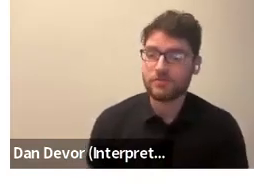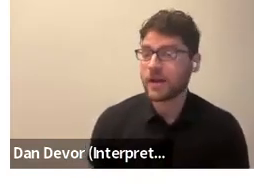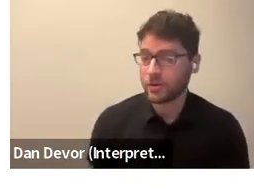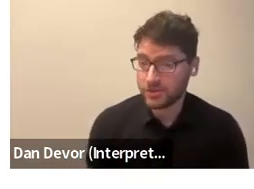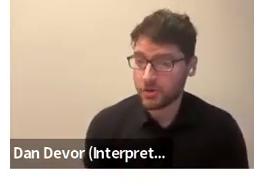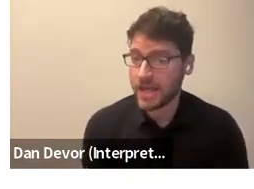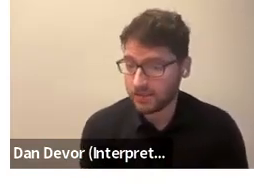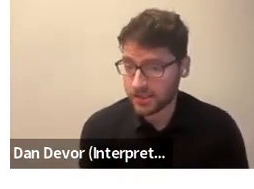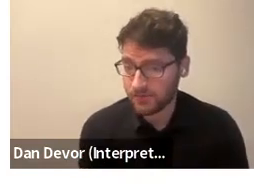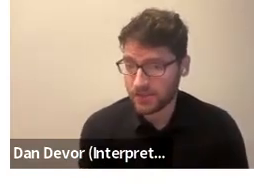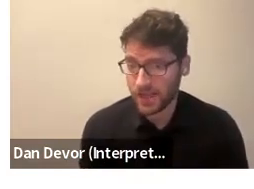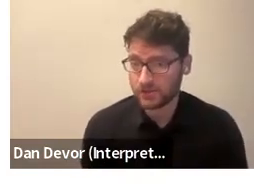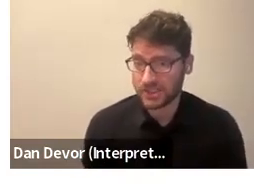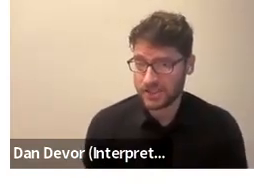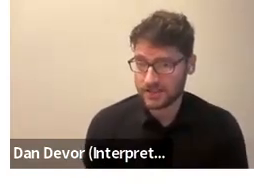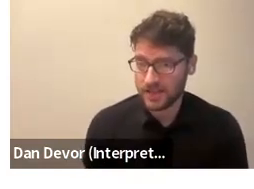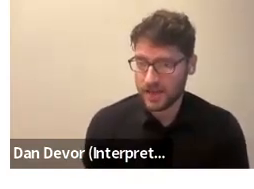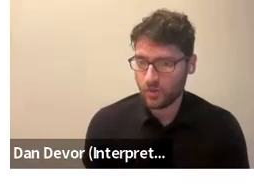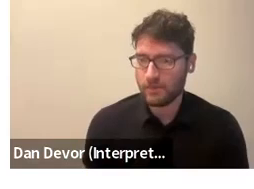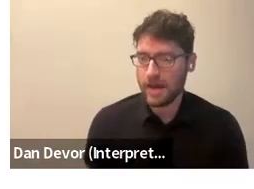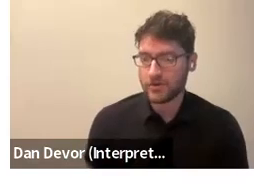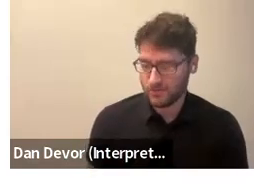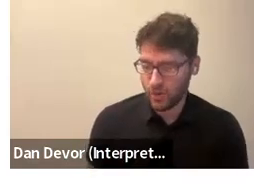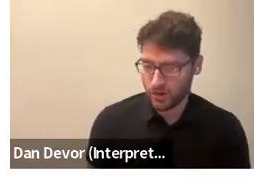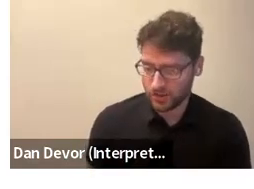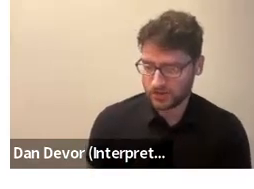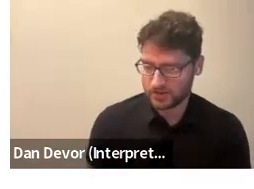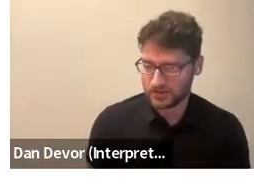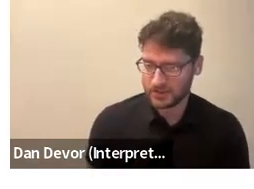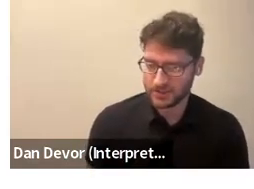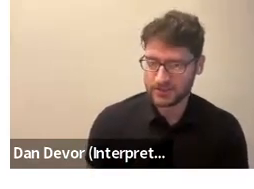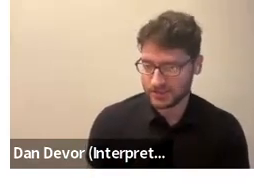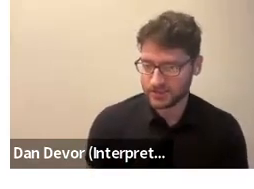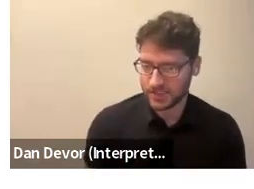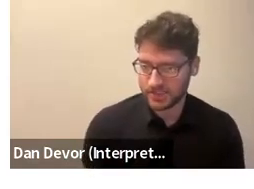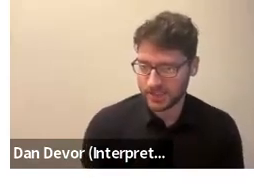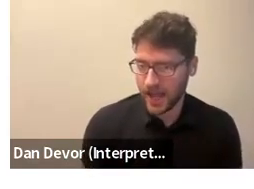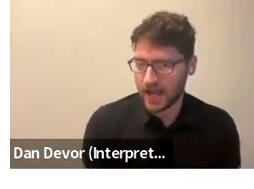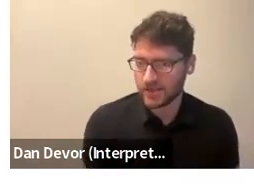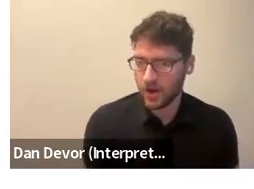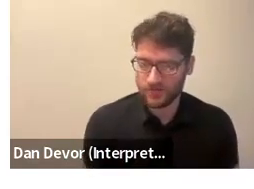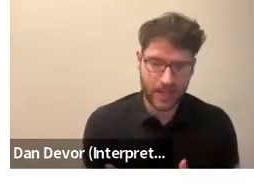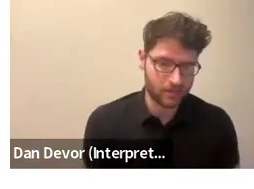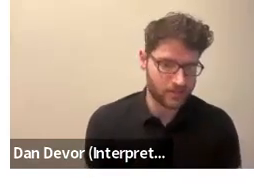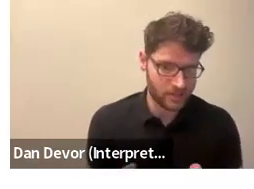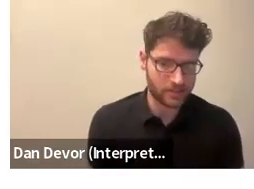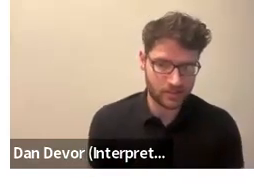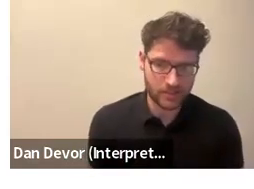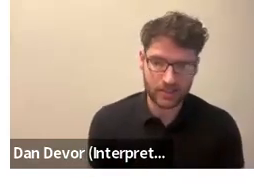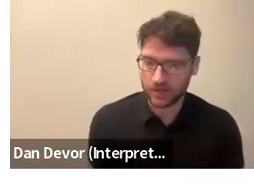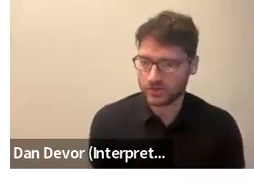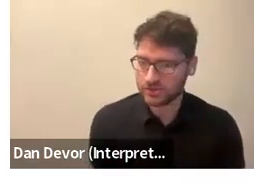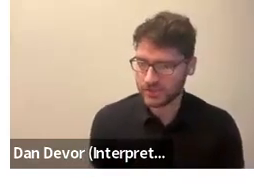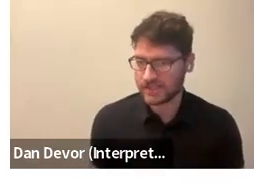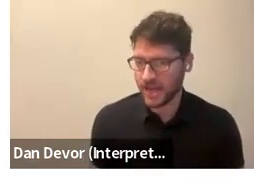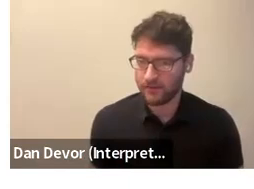it doesn't matter what the modality of the language is. What matters more is that it has all of the elements that